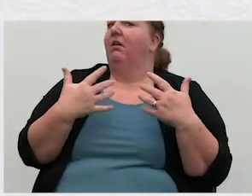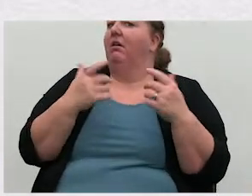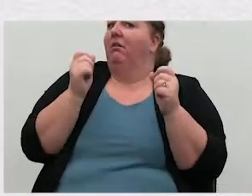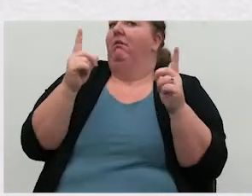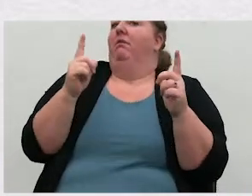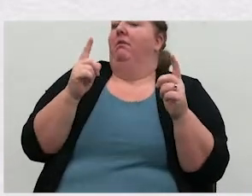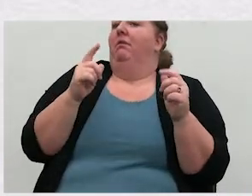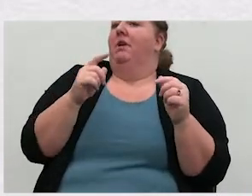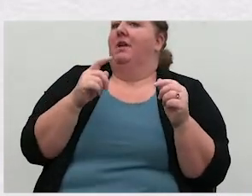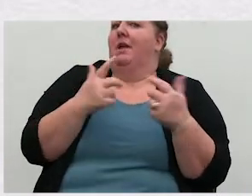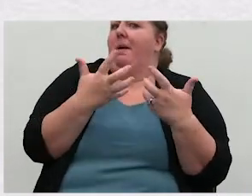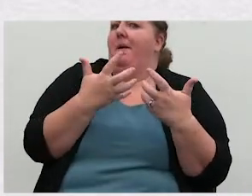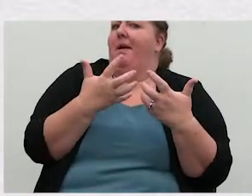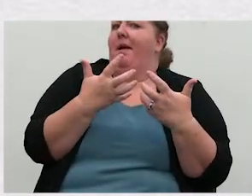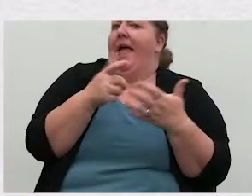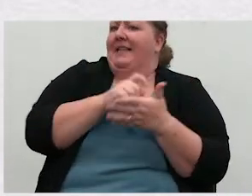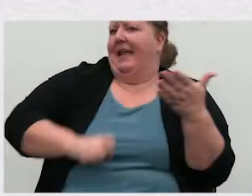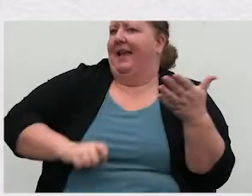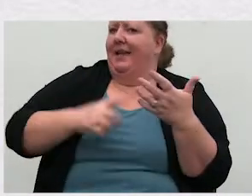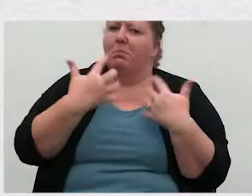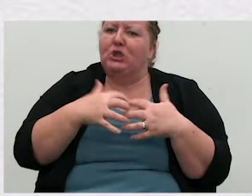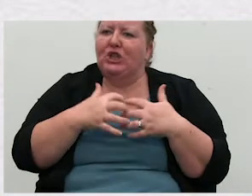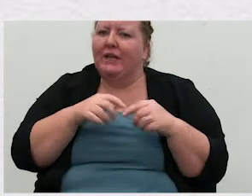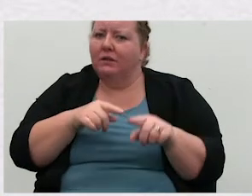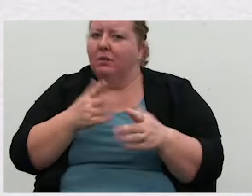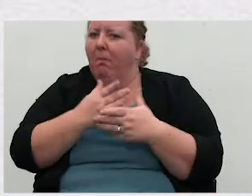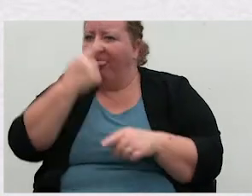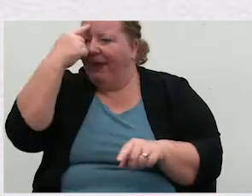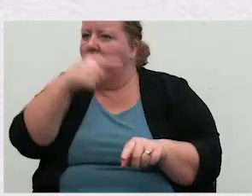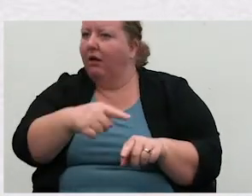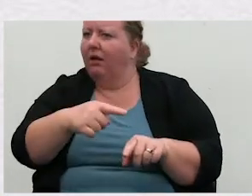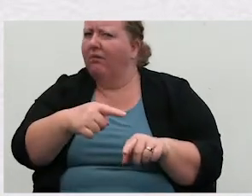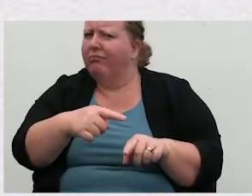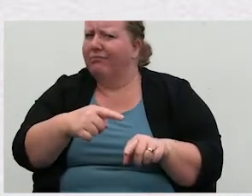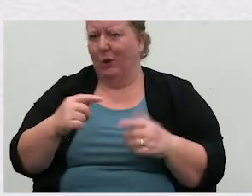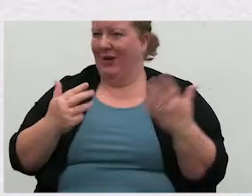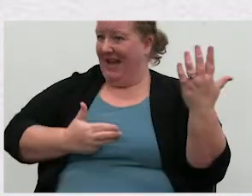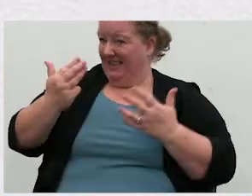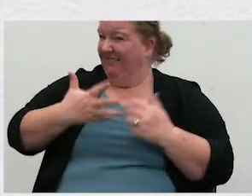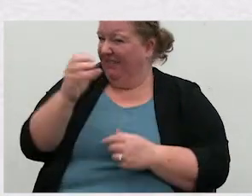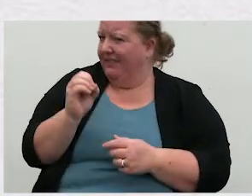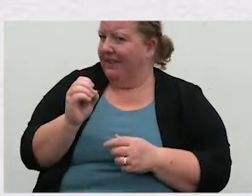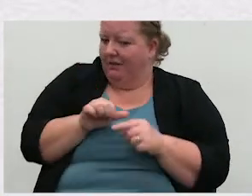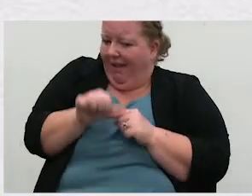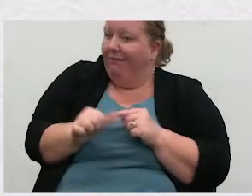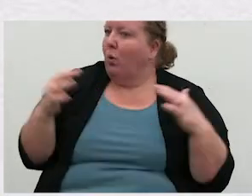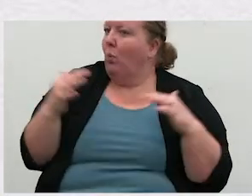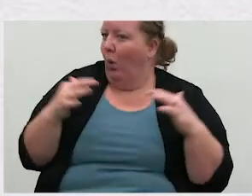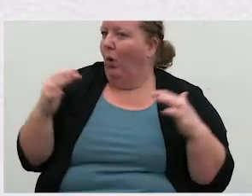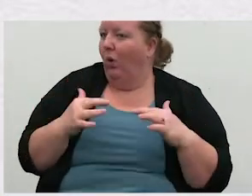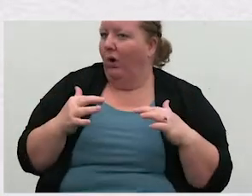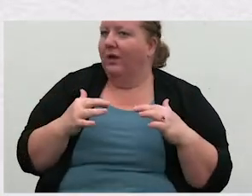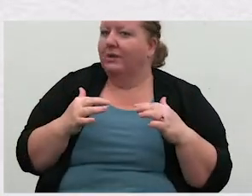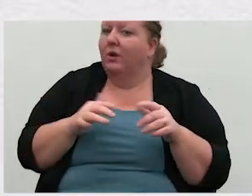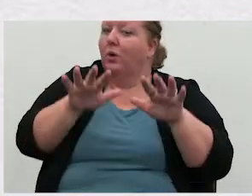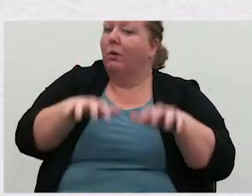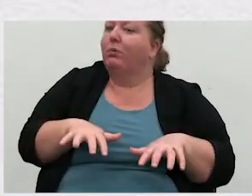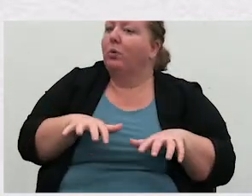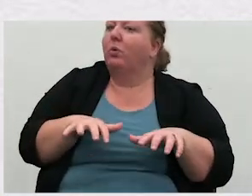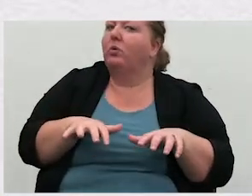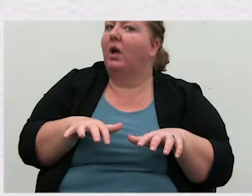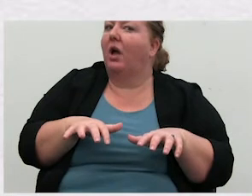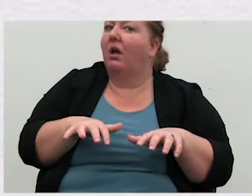machines that think. Could a machine think? Bear in mind, 1950, so it's just after the war, when a computer